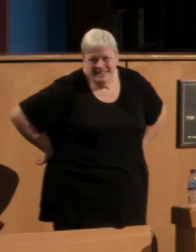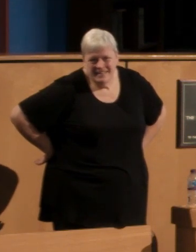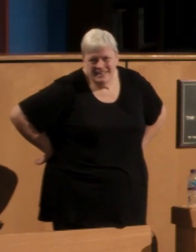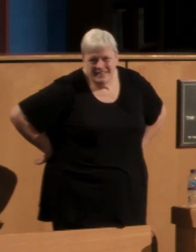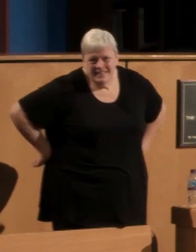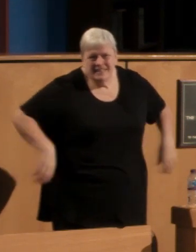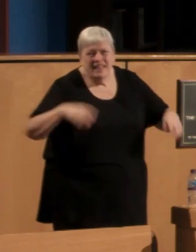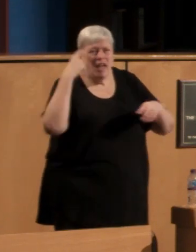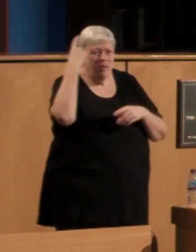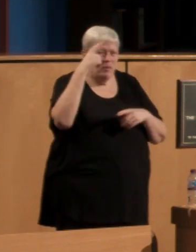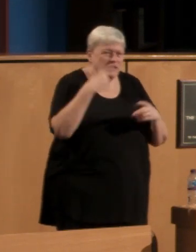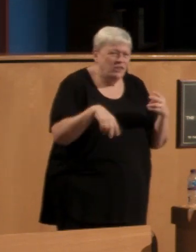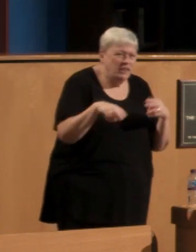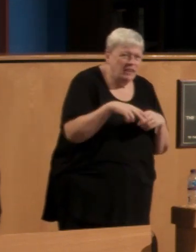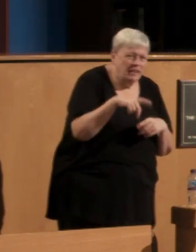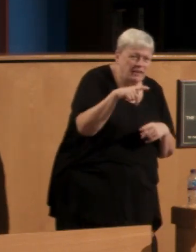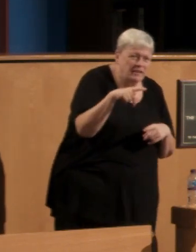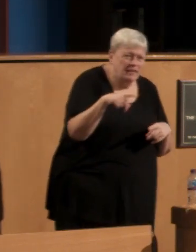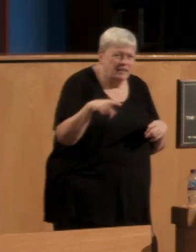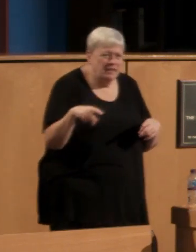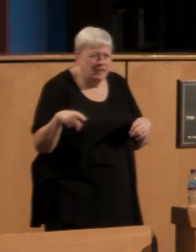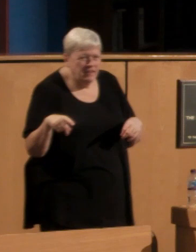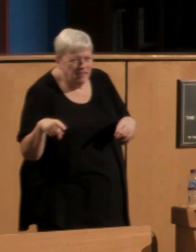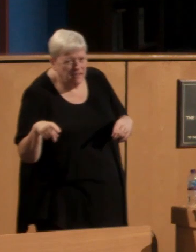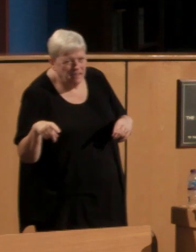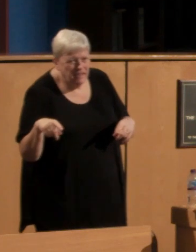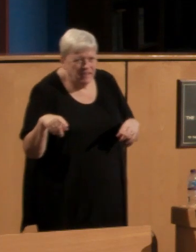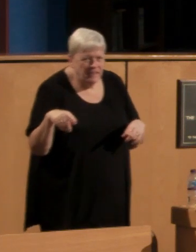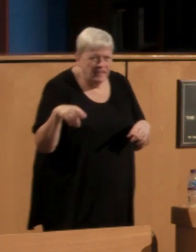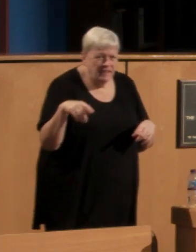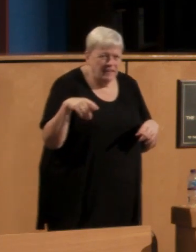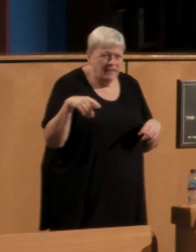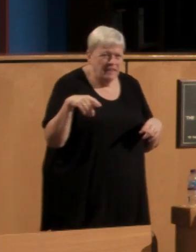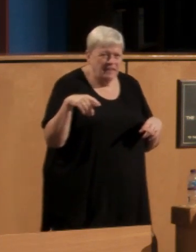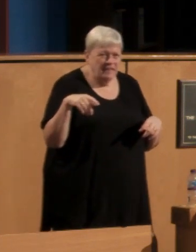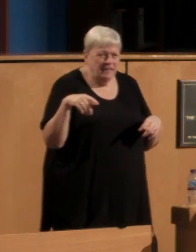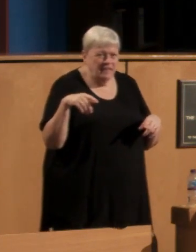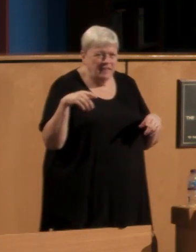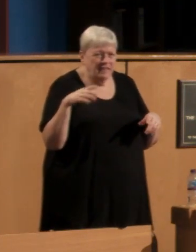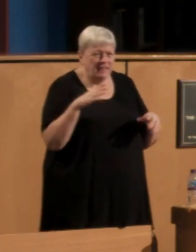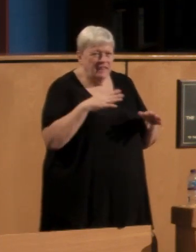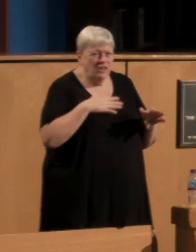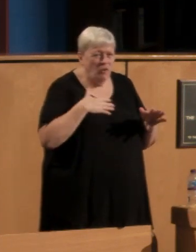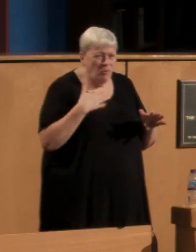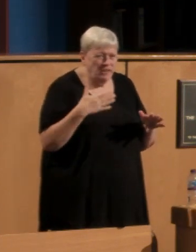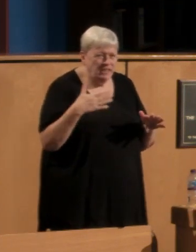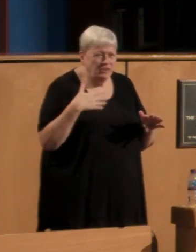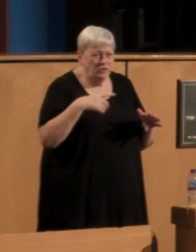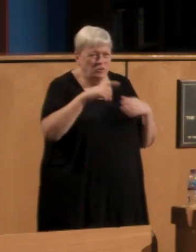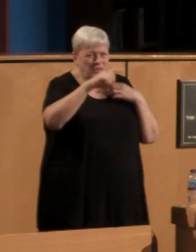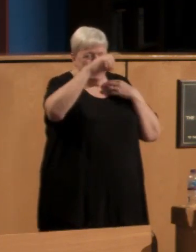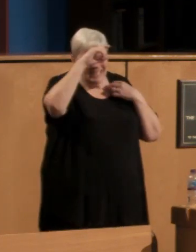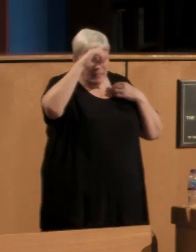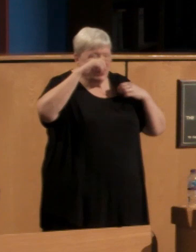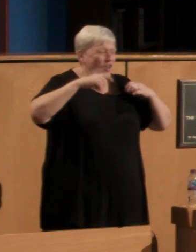I was wondering with like the tropes in stuff and not wanting to, you know, demonize things that are